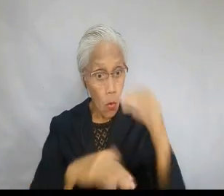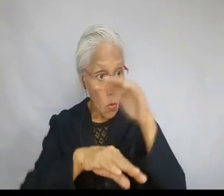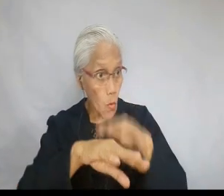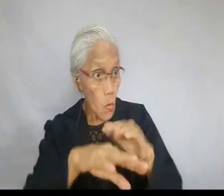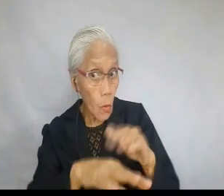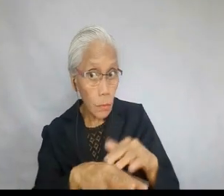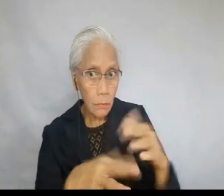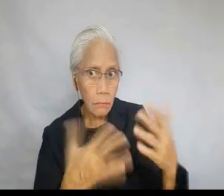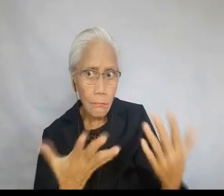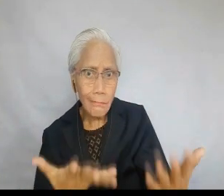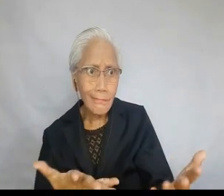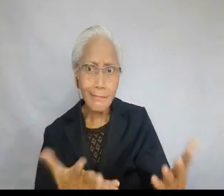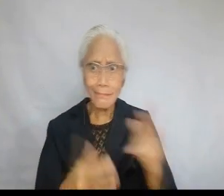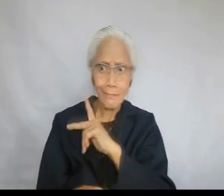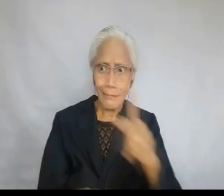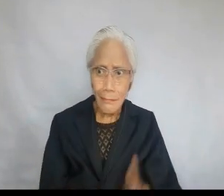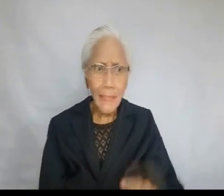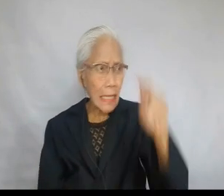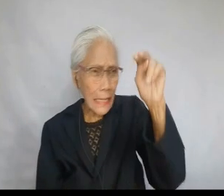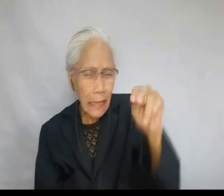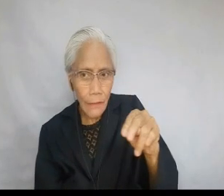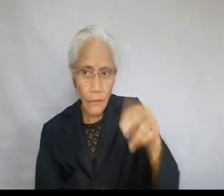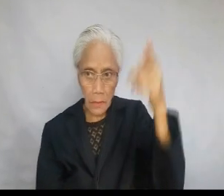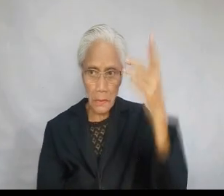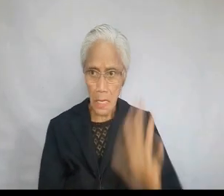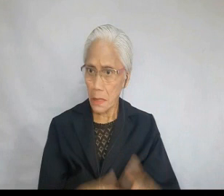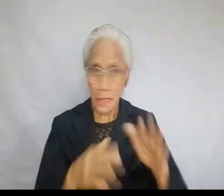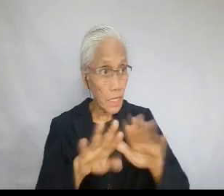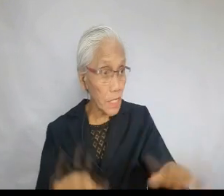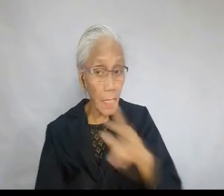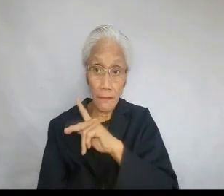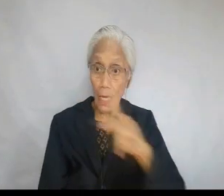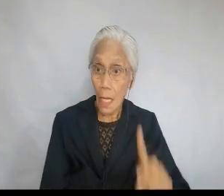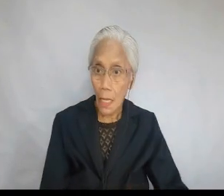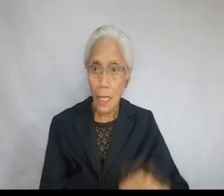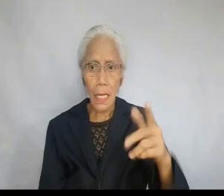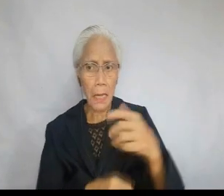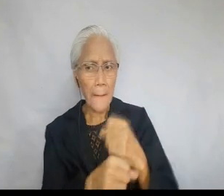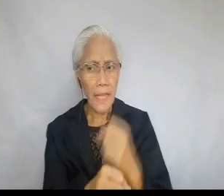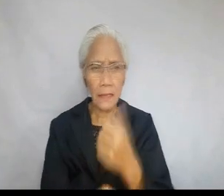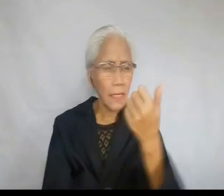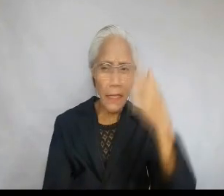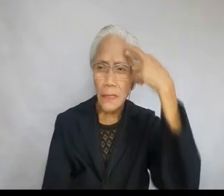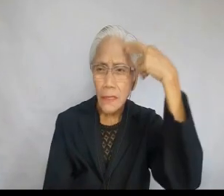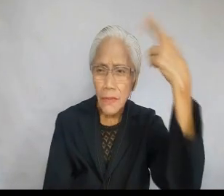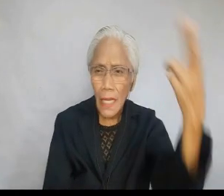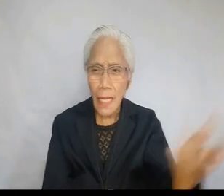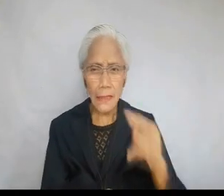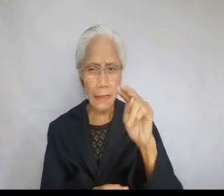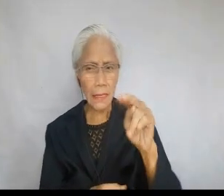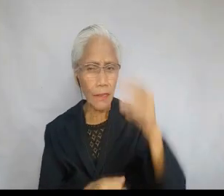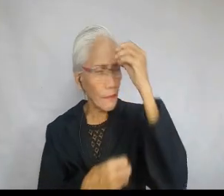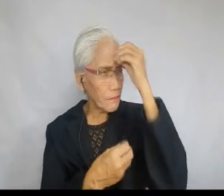Being called to kingship is being needful of God. A child of the King makes others realize their need for the